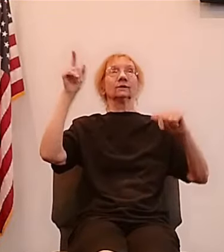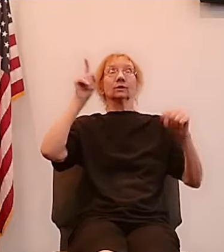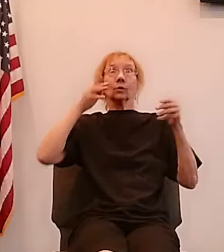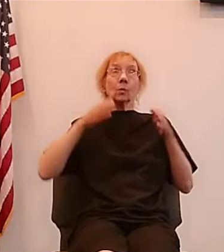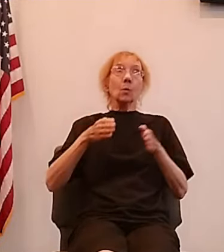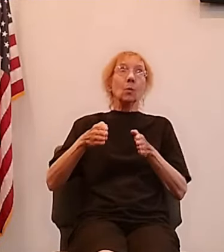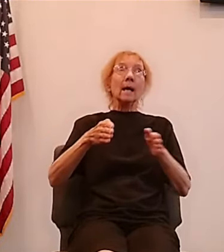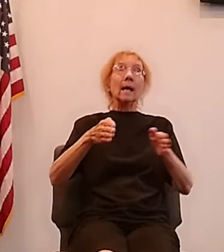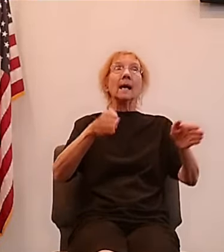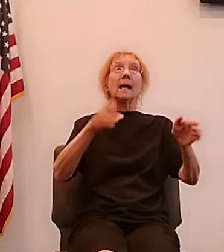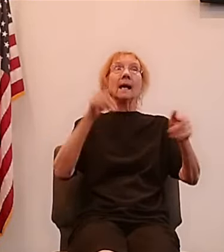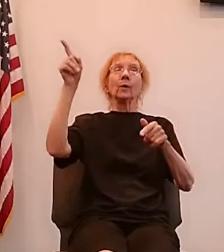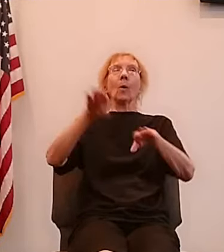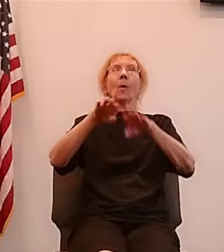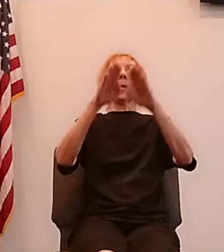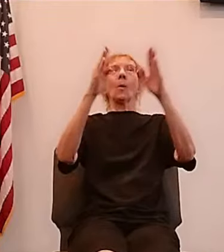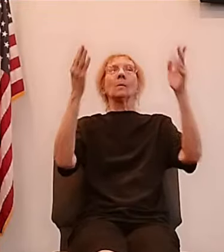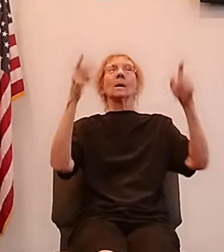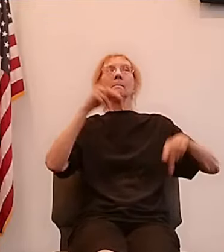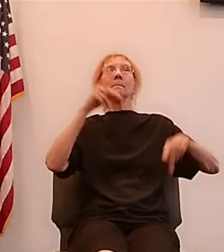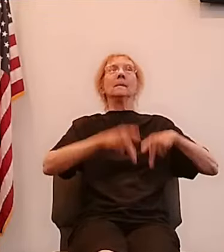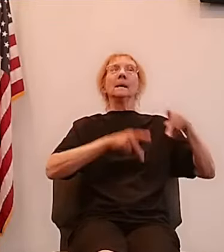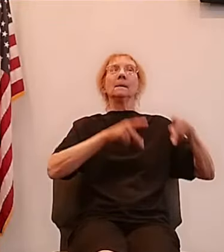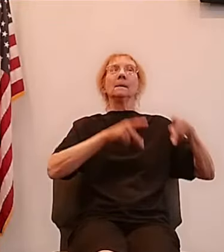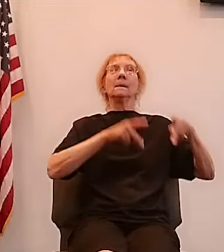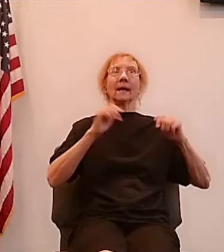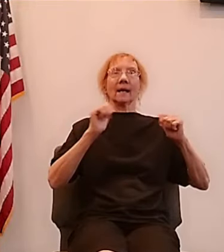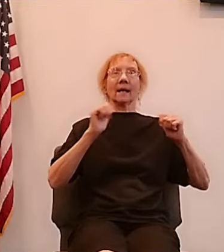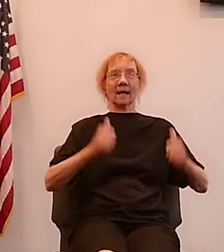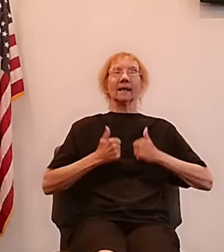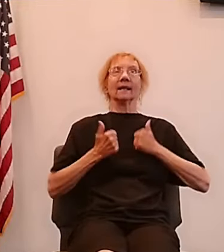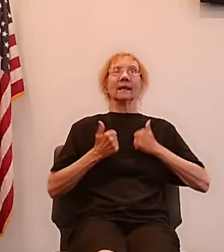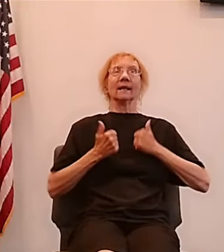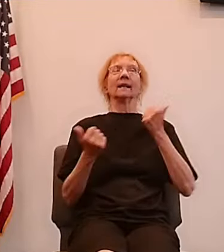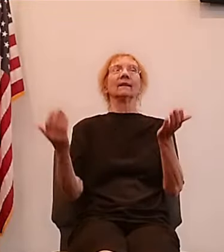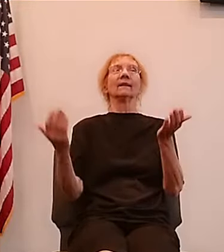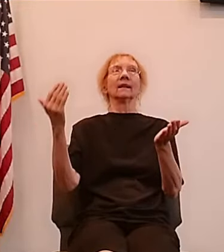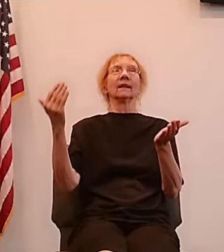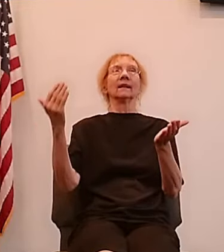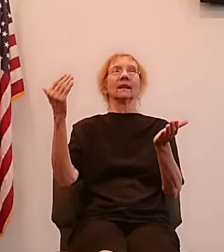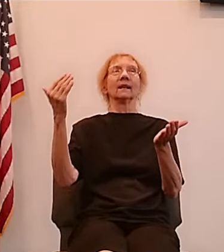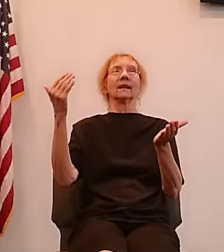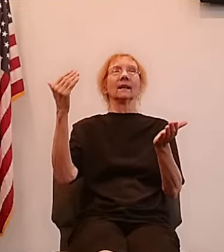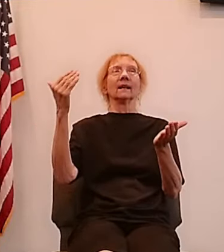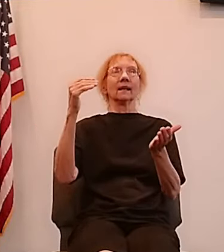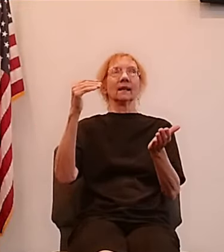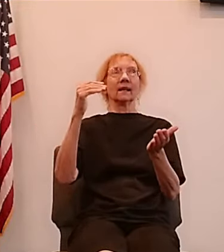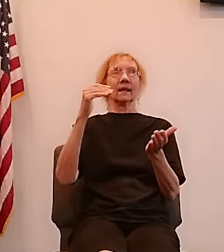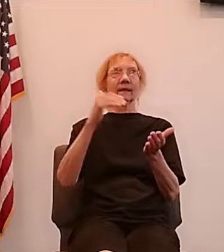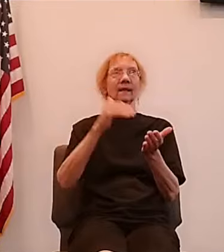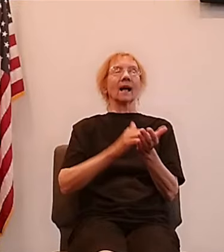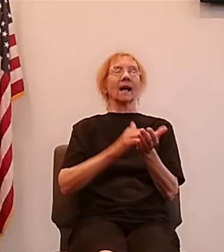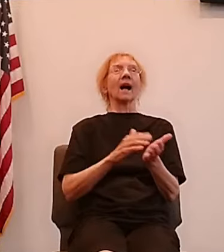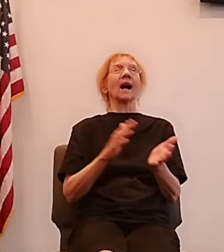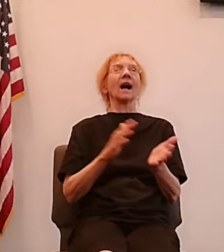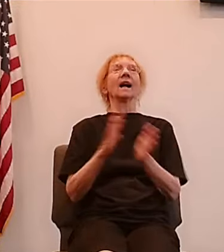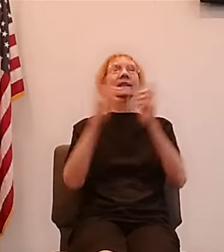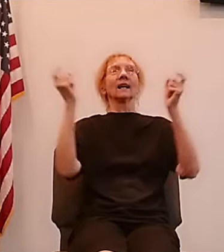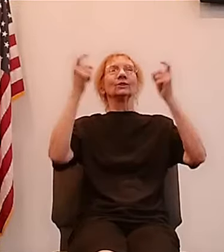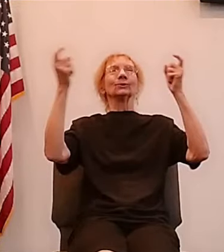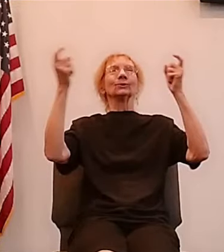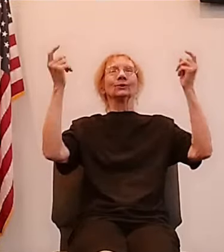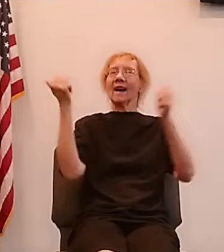you opened the way for the world to live again.